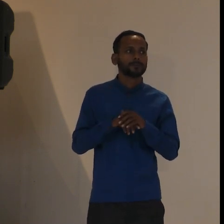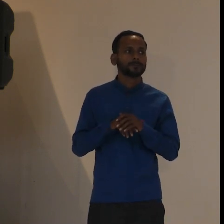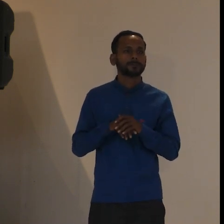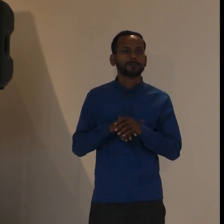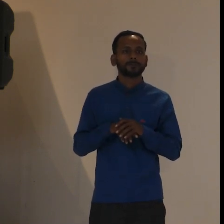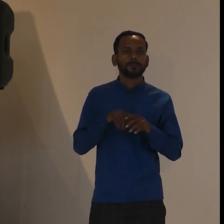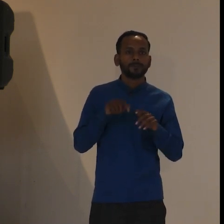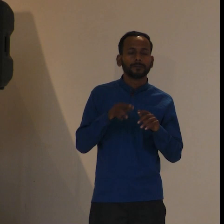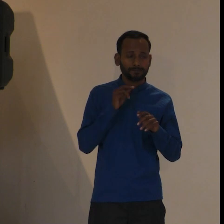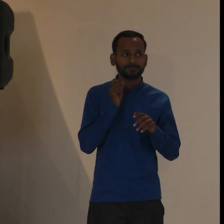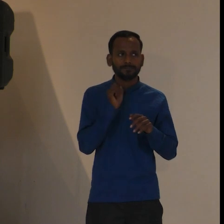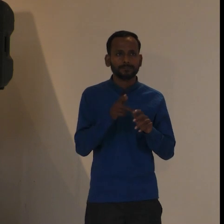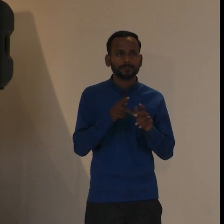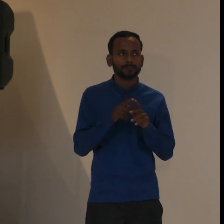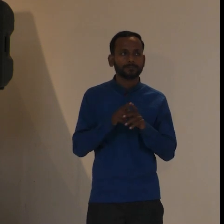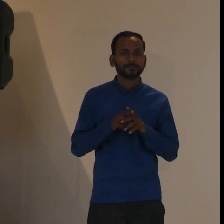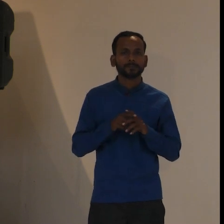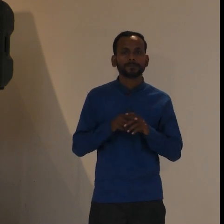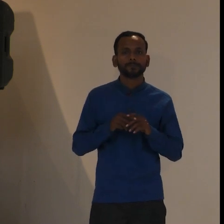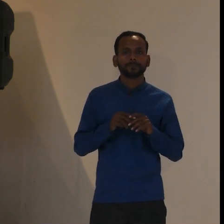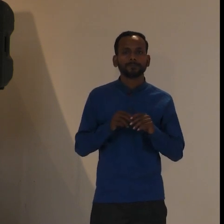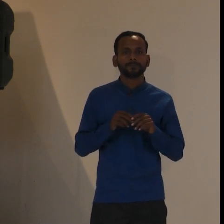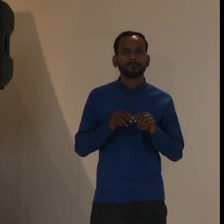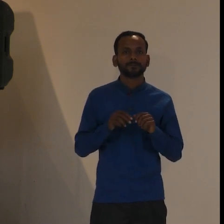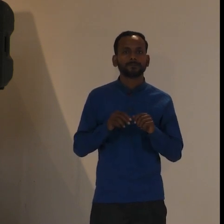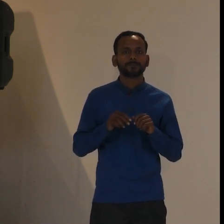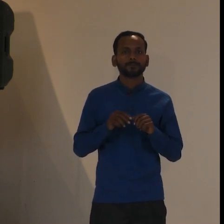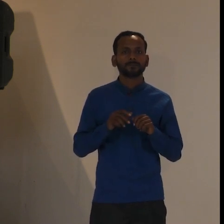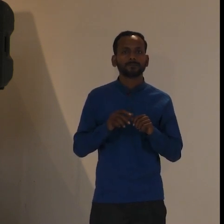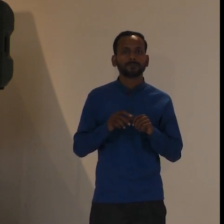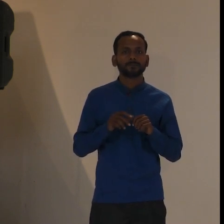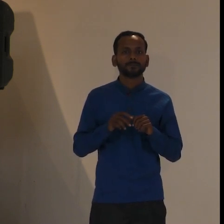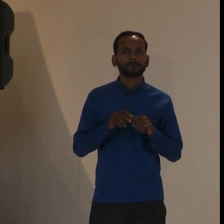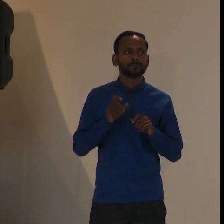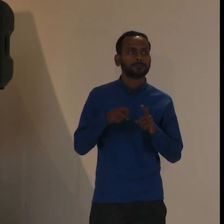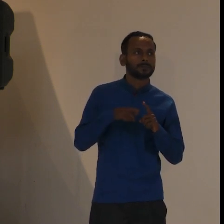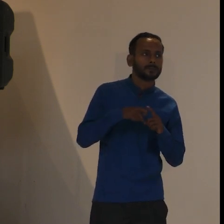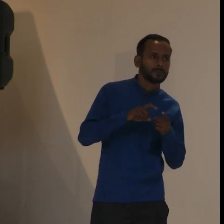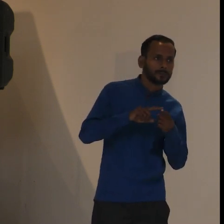end, right? That is something I'd like to know. For Kevin,